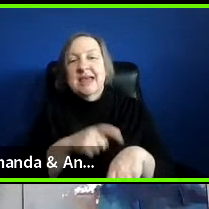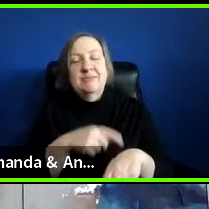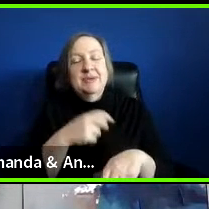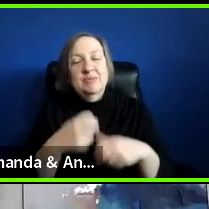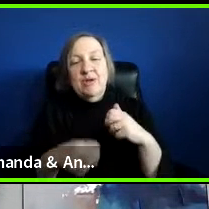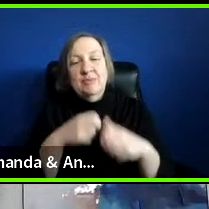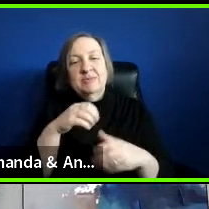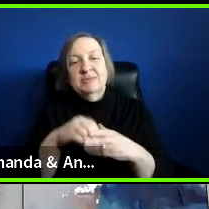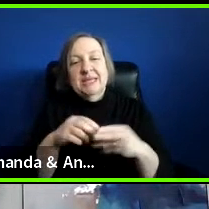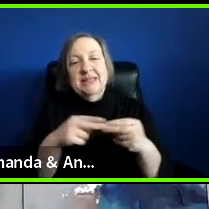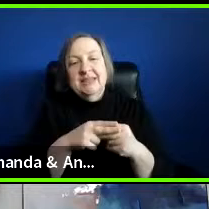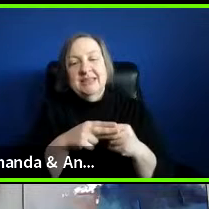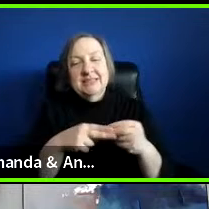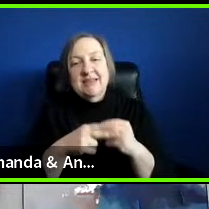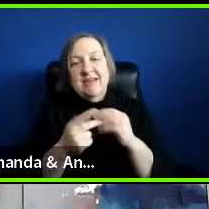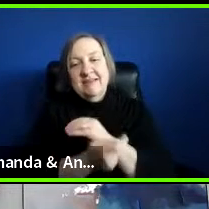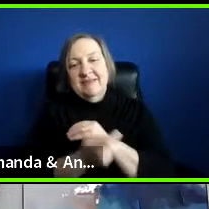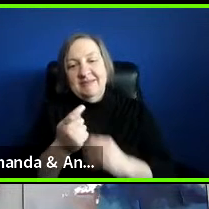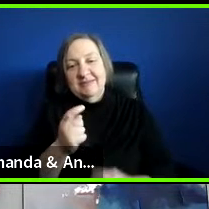within the slides.